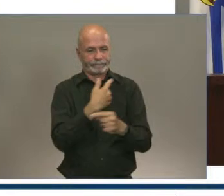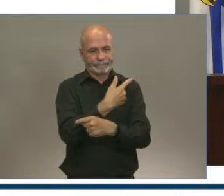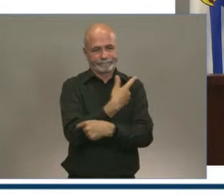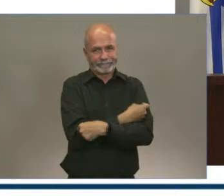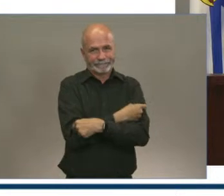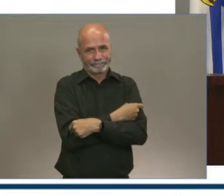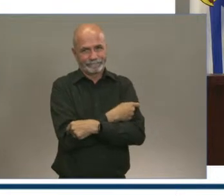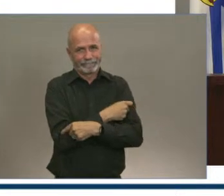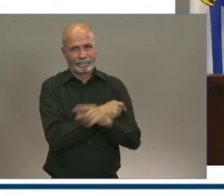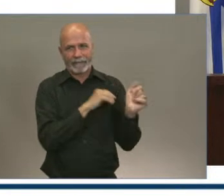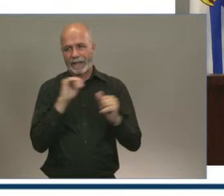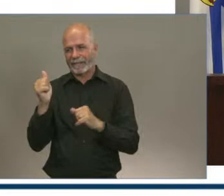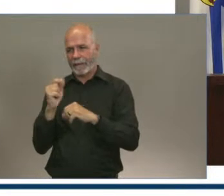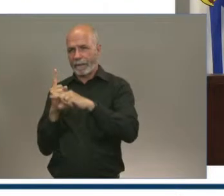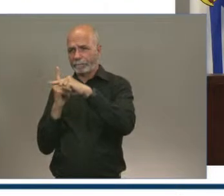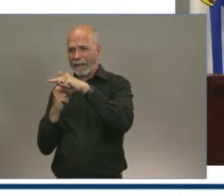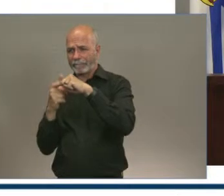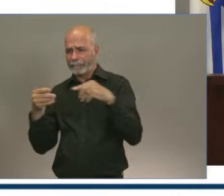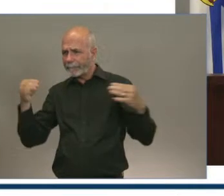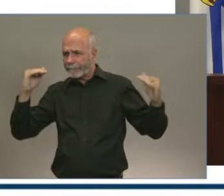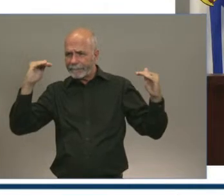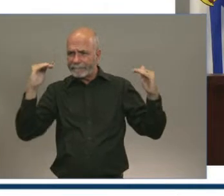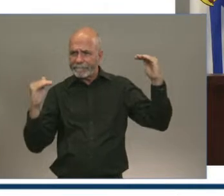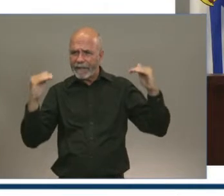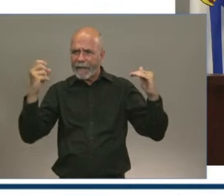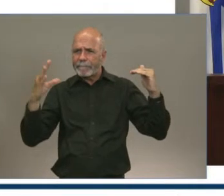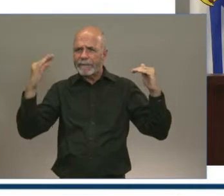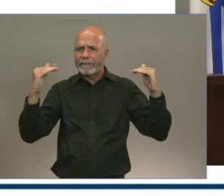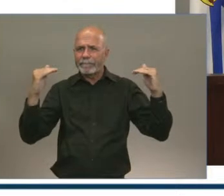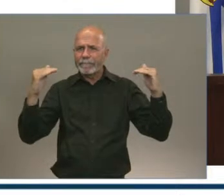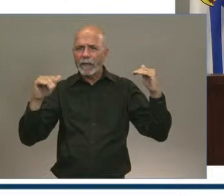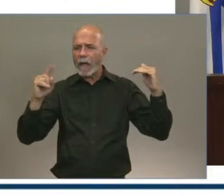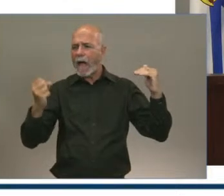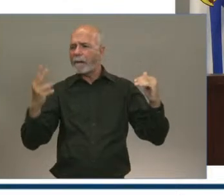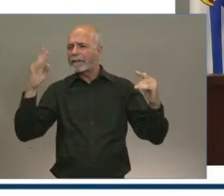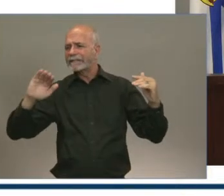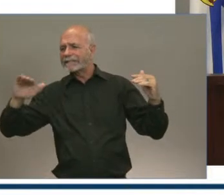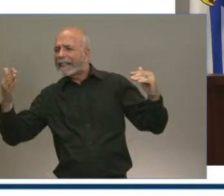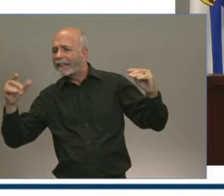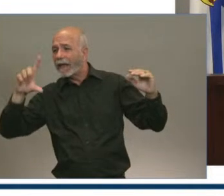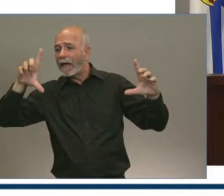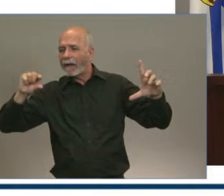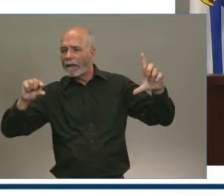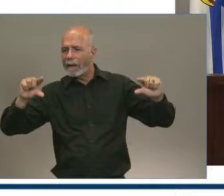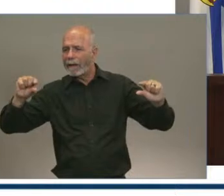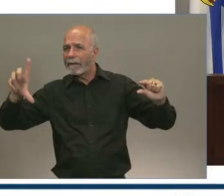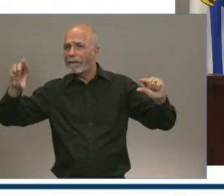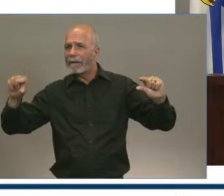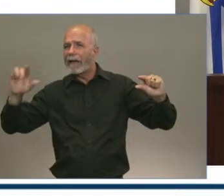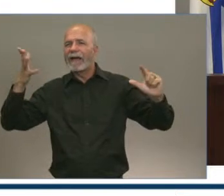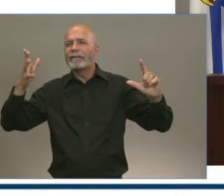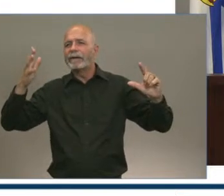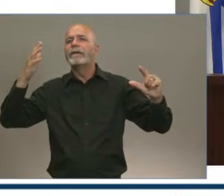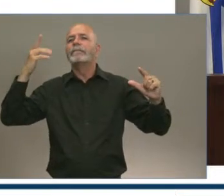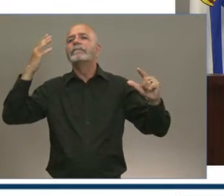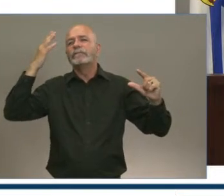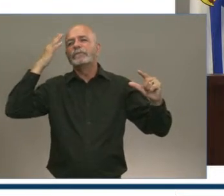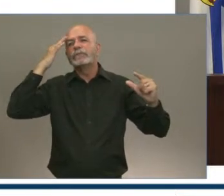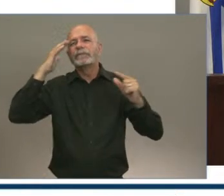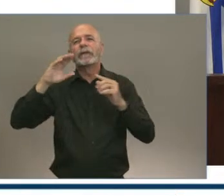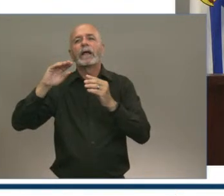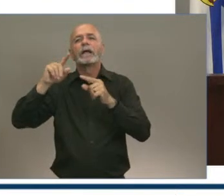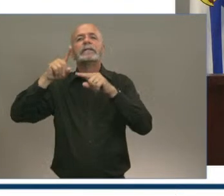of COVID-19, as well as deaths, and cognizant, of course, that the vaccine